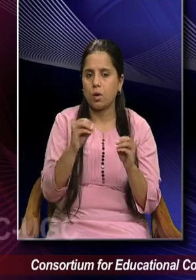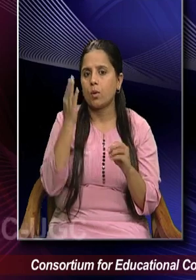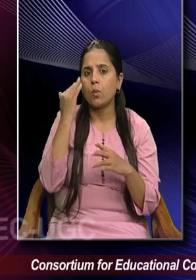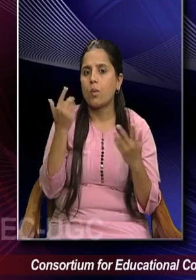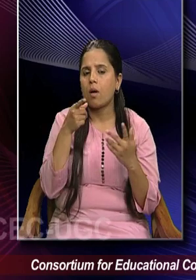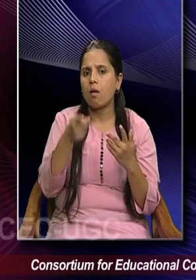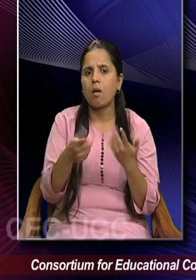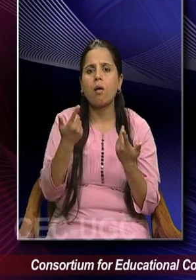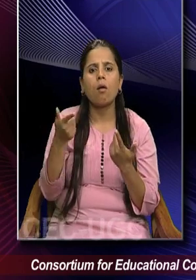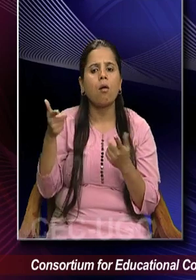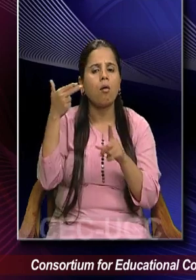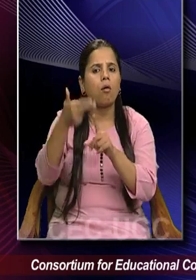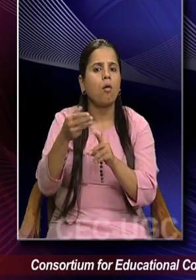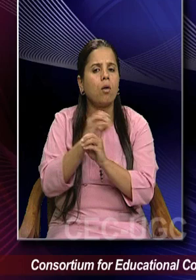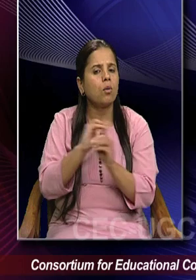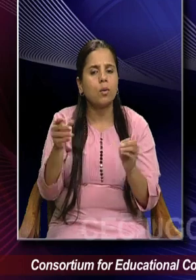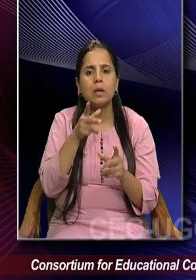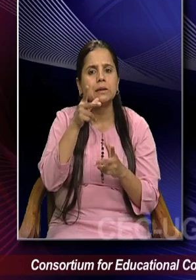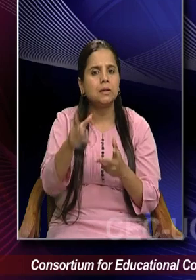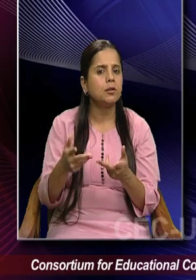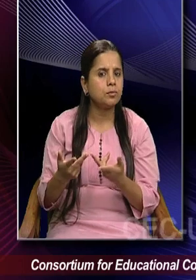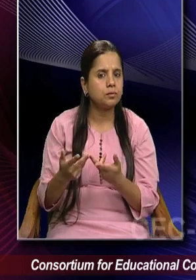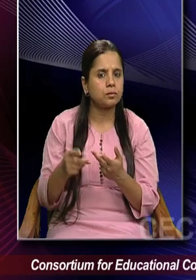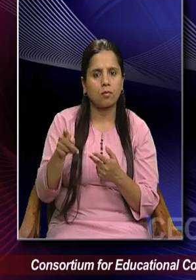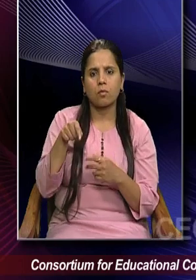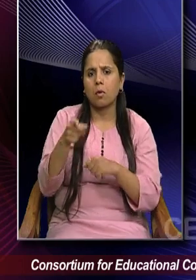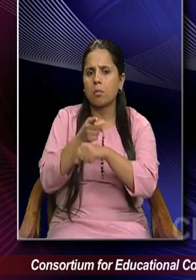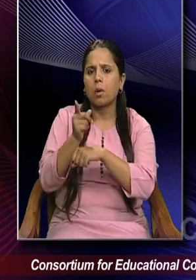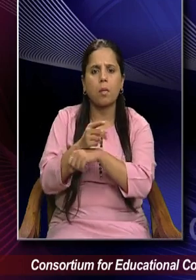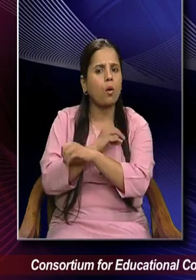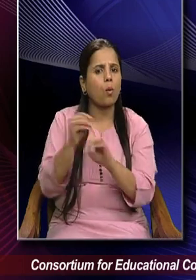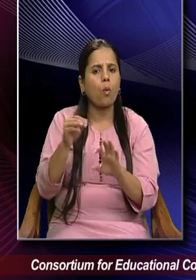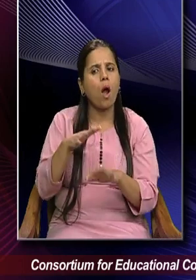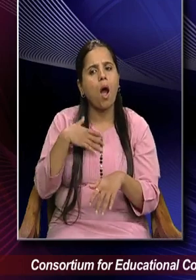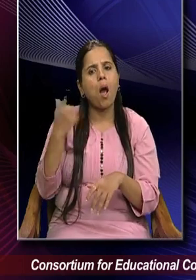is no element of persecution or